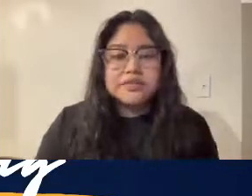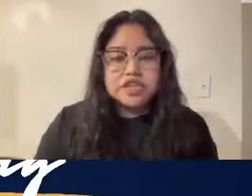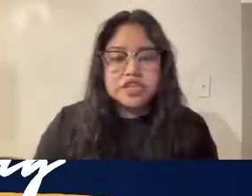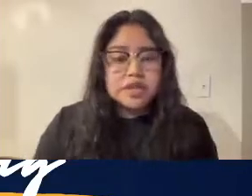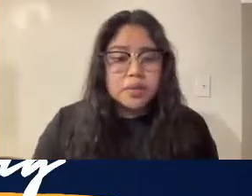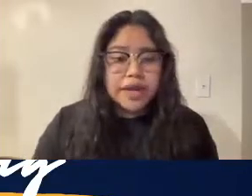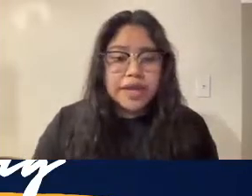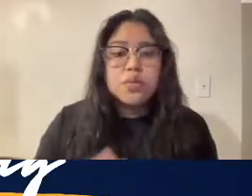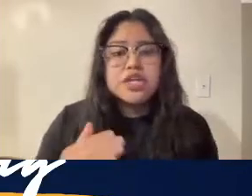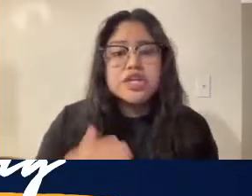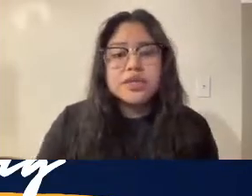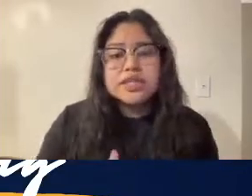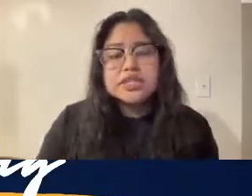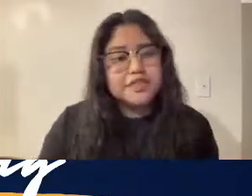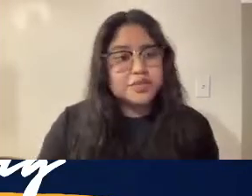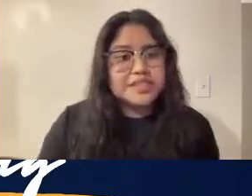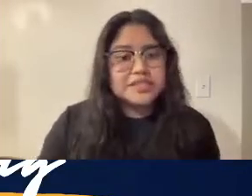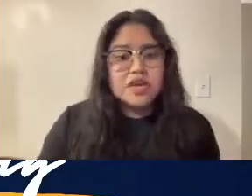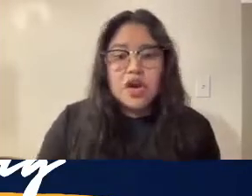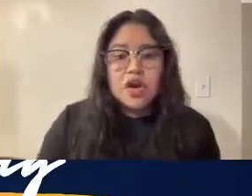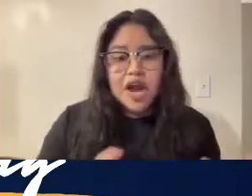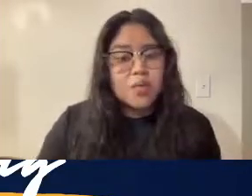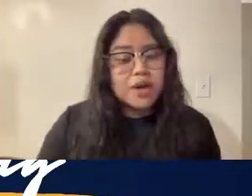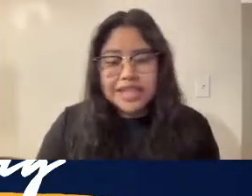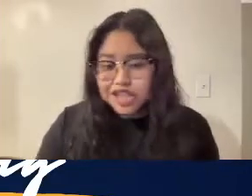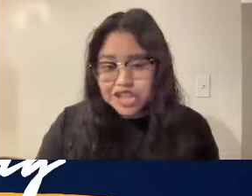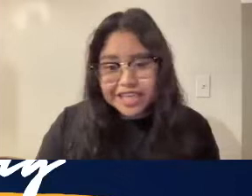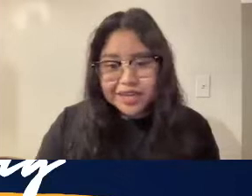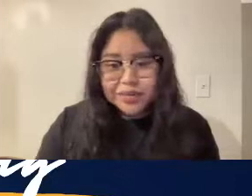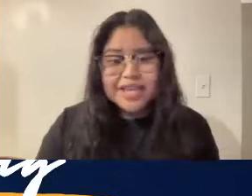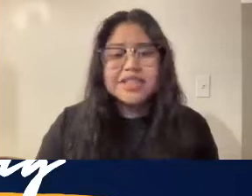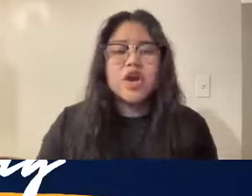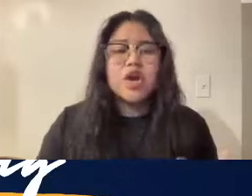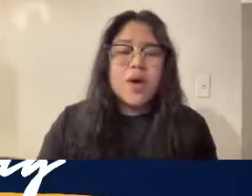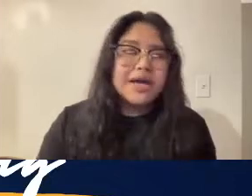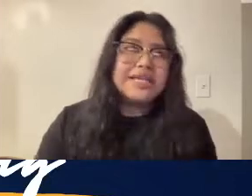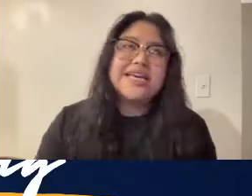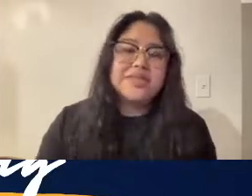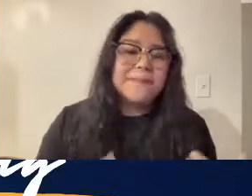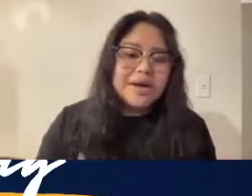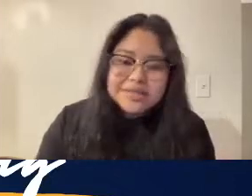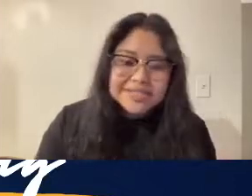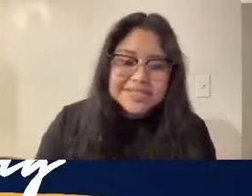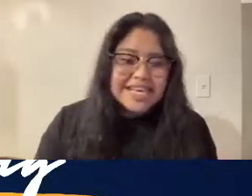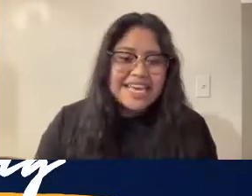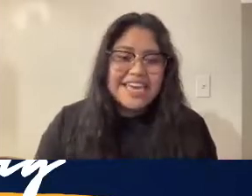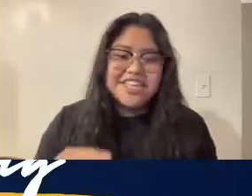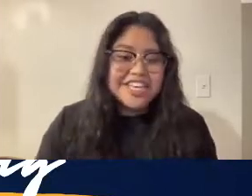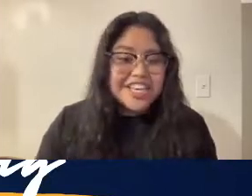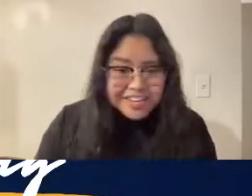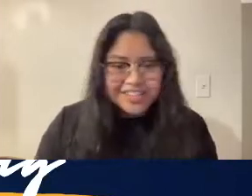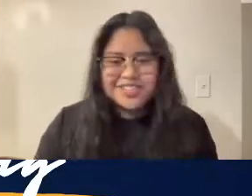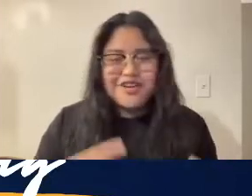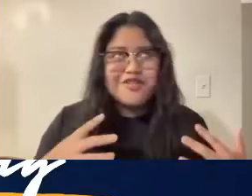beyond convention, right? We know that the toughest races are not won on election day, right? They are won in the months, in